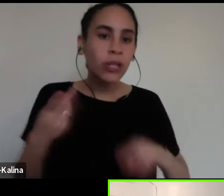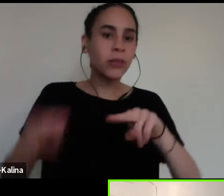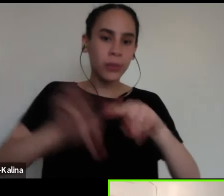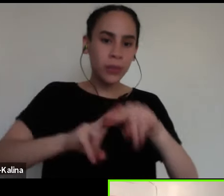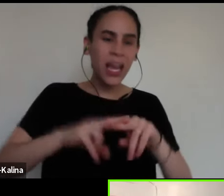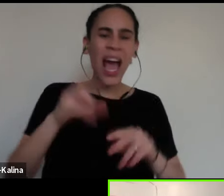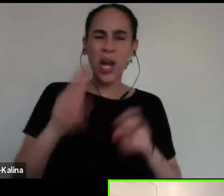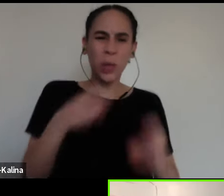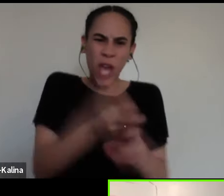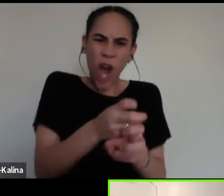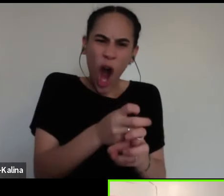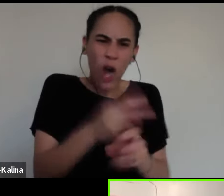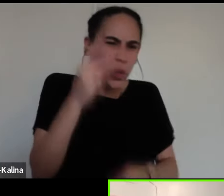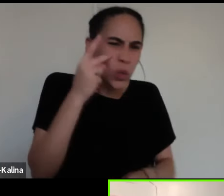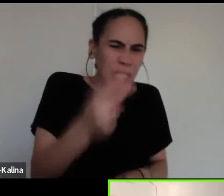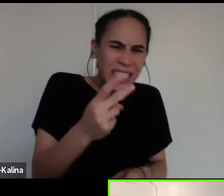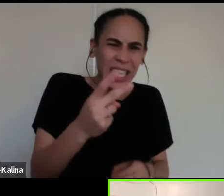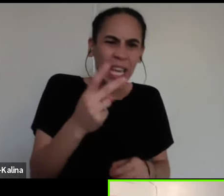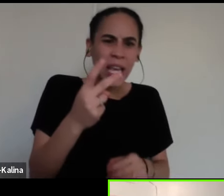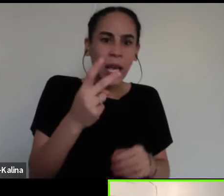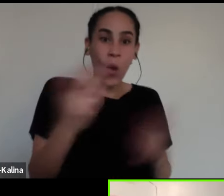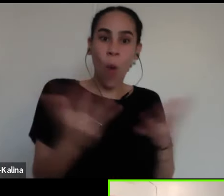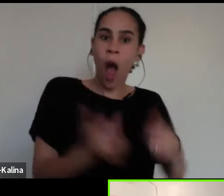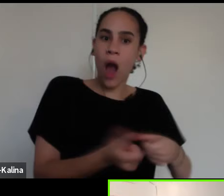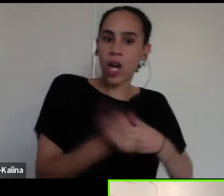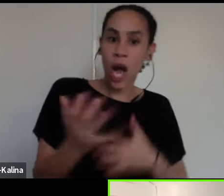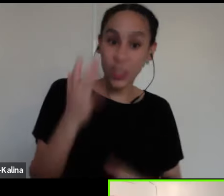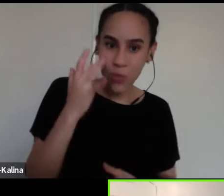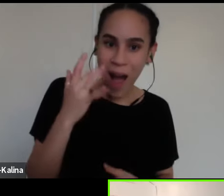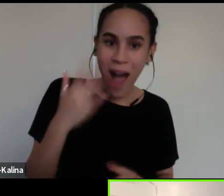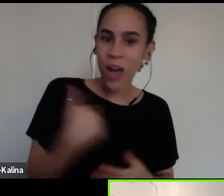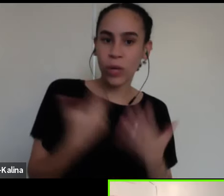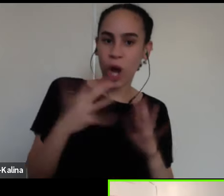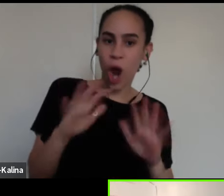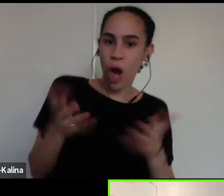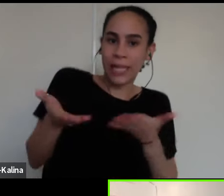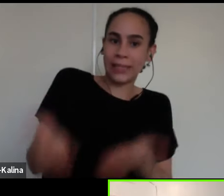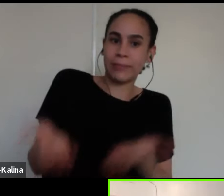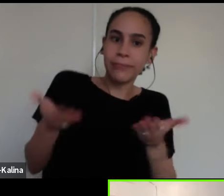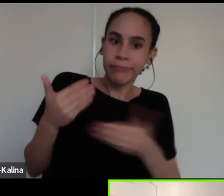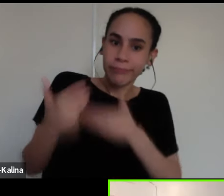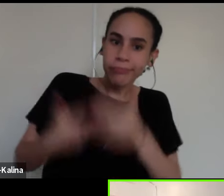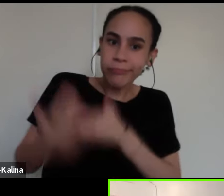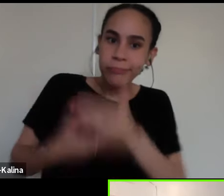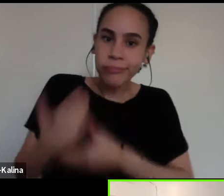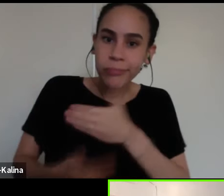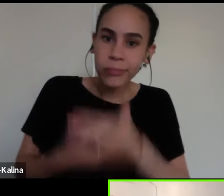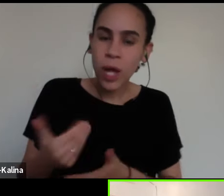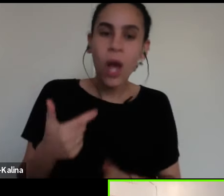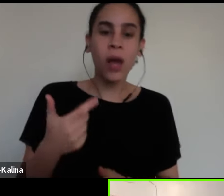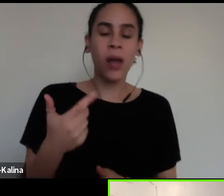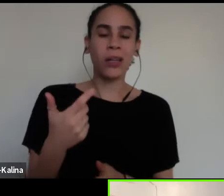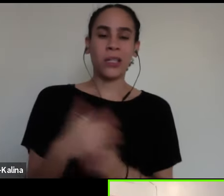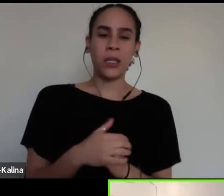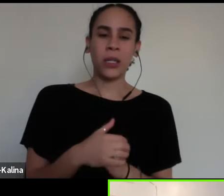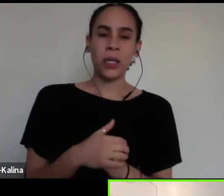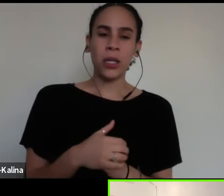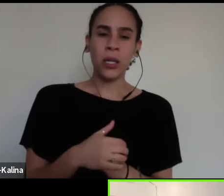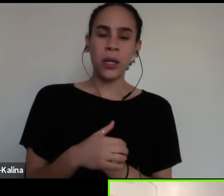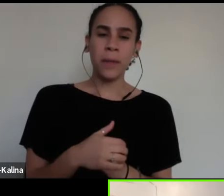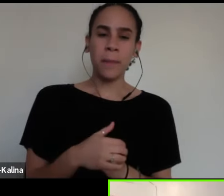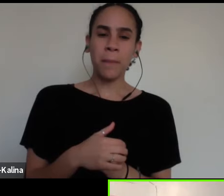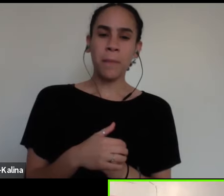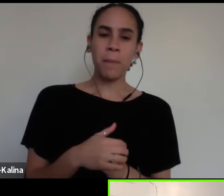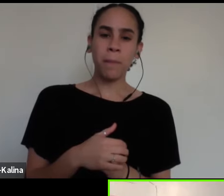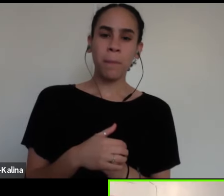happened, because we'll be in it, right? It will be in the weeds of that. And because we think normal, or what we believe